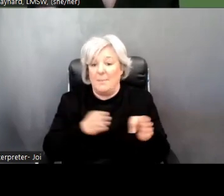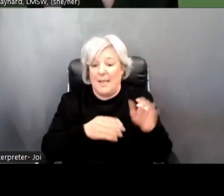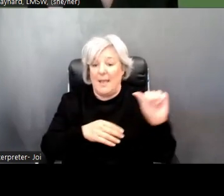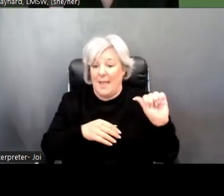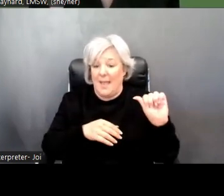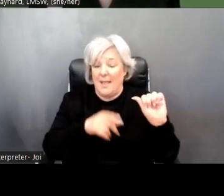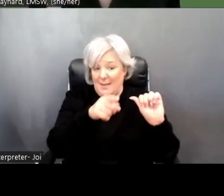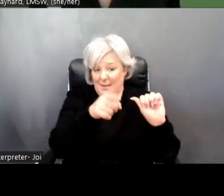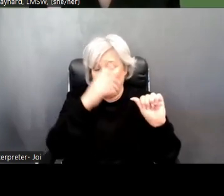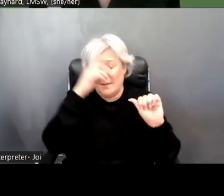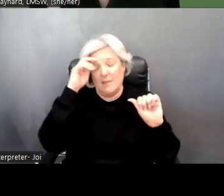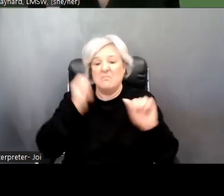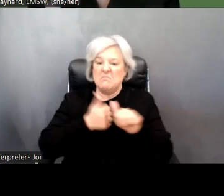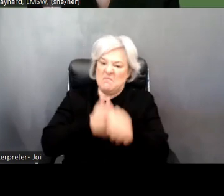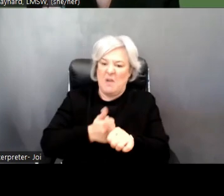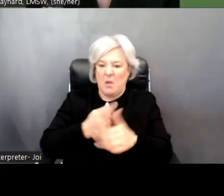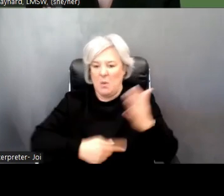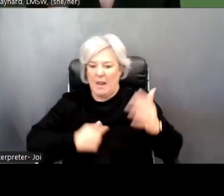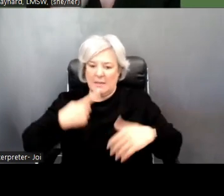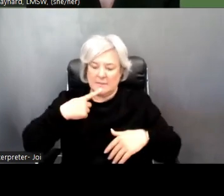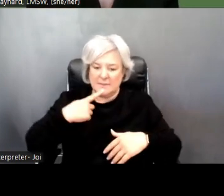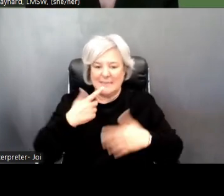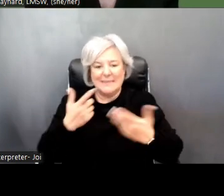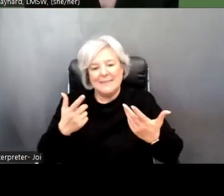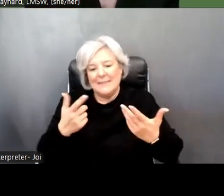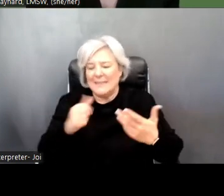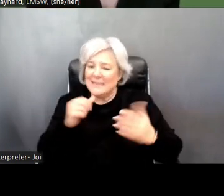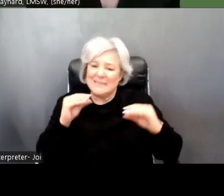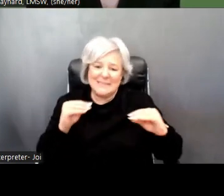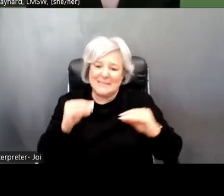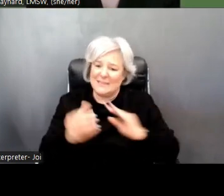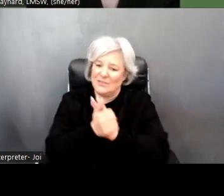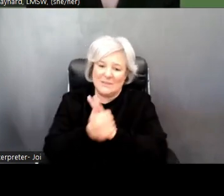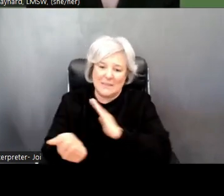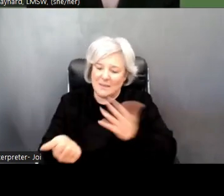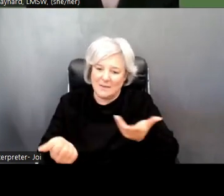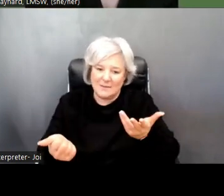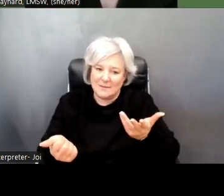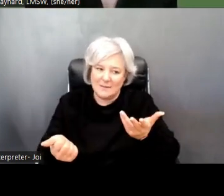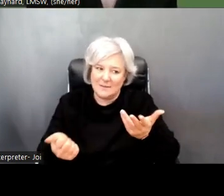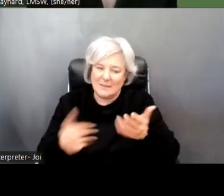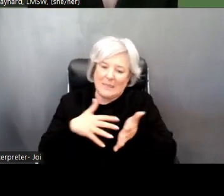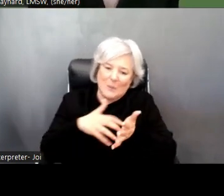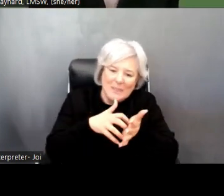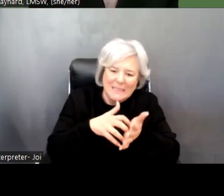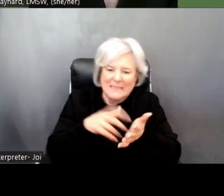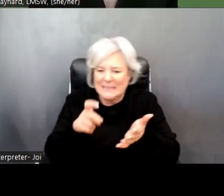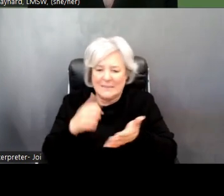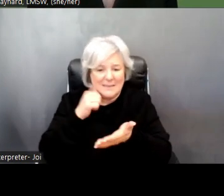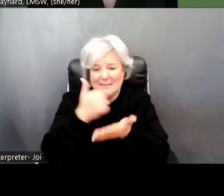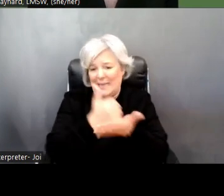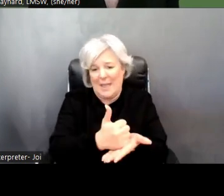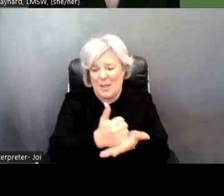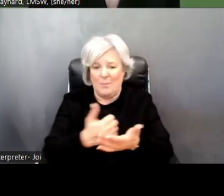often more challenging behaviors, right? It doesn't teach the skills that the child lacks in order to have that negotiation,